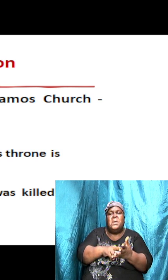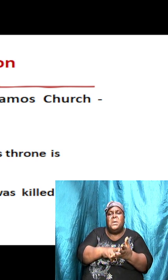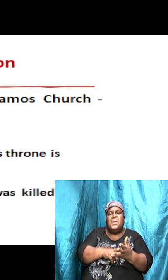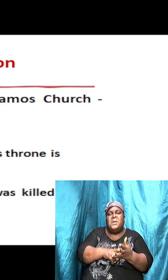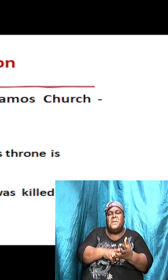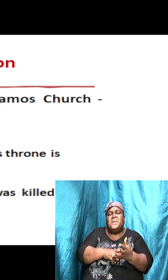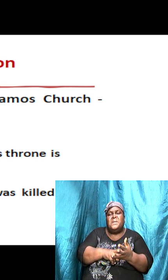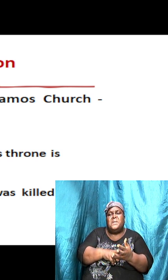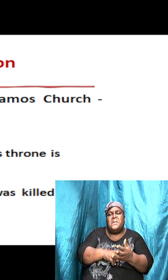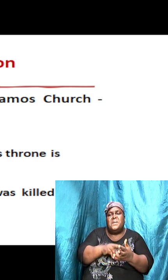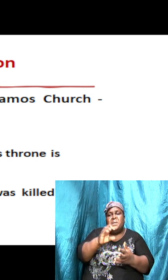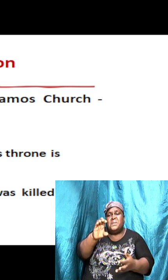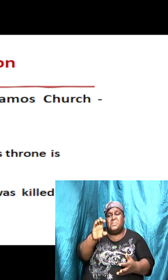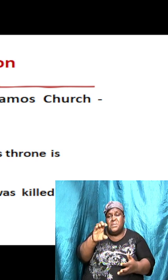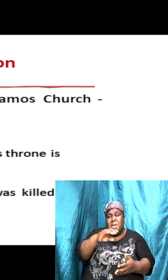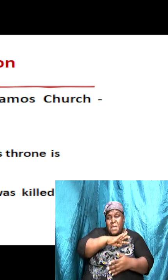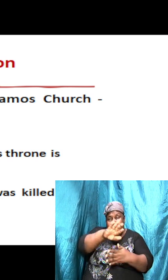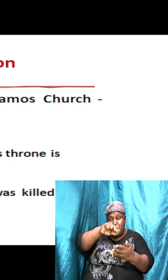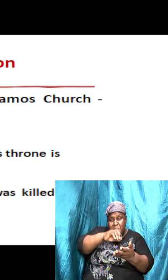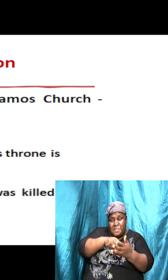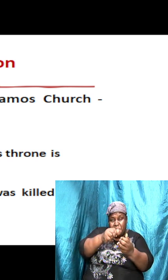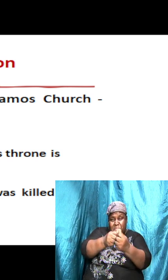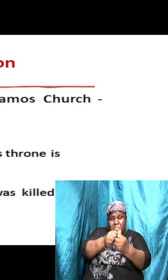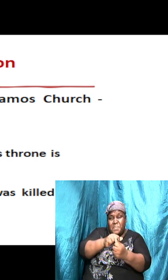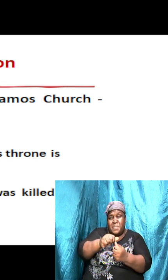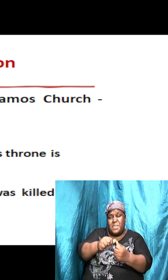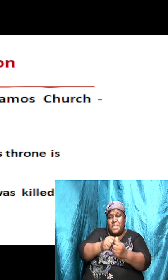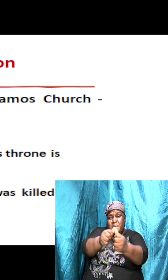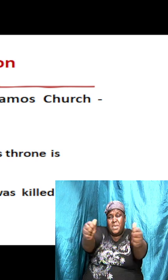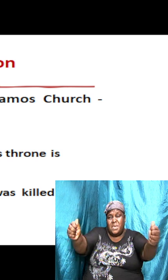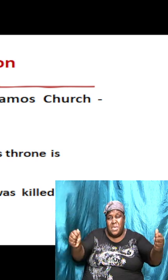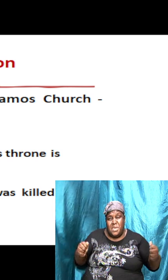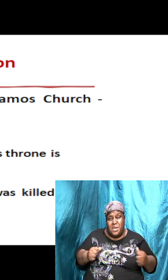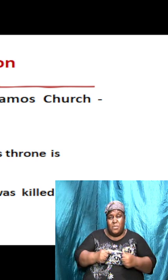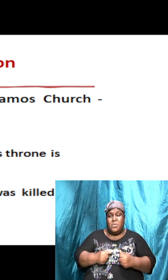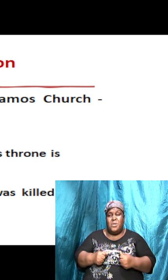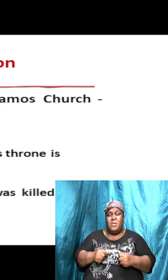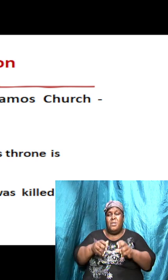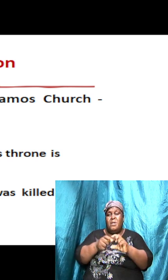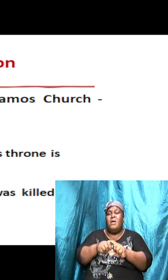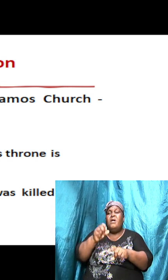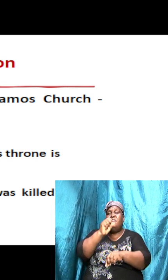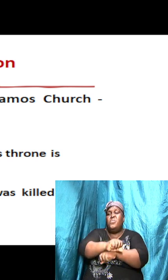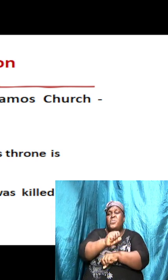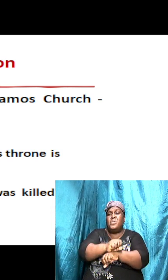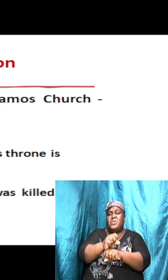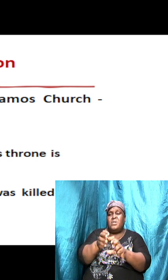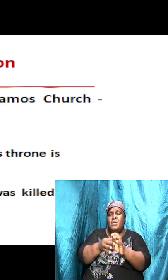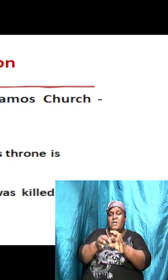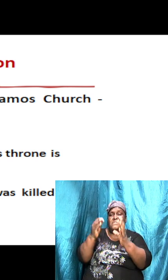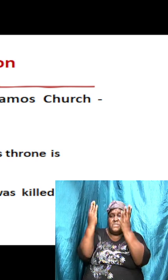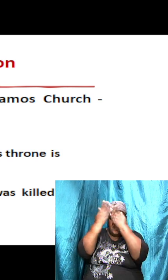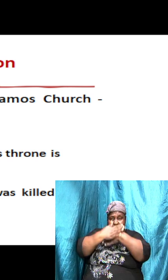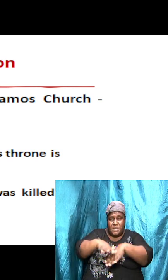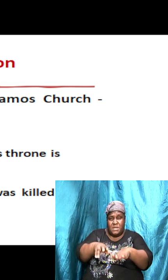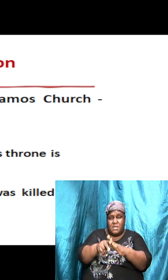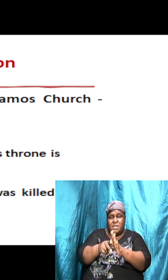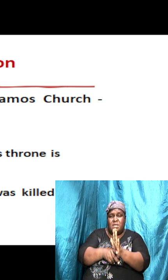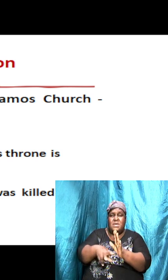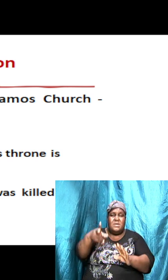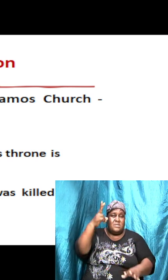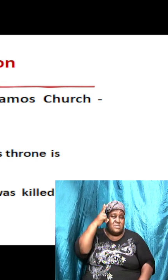central area of operation for the works of darkness. Satan was